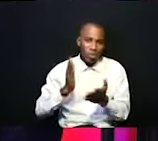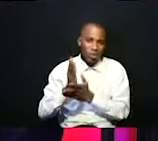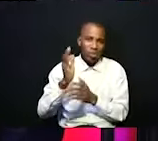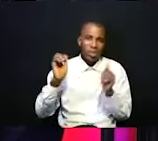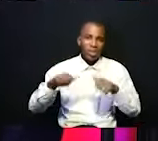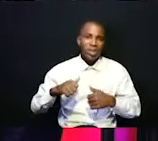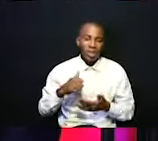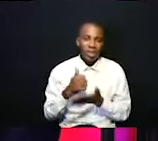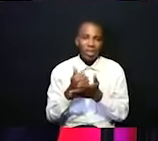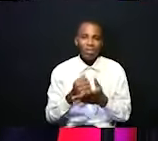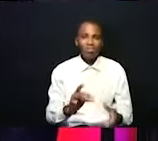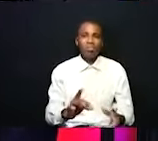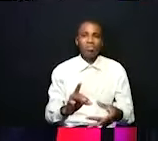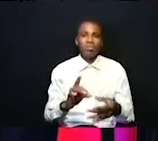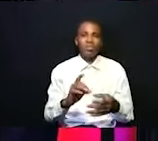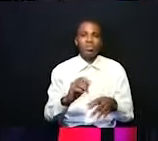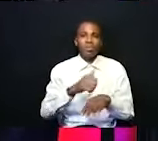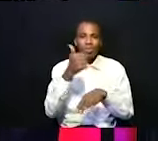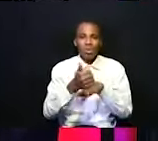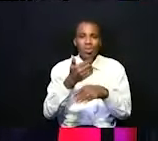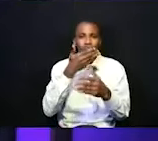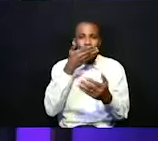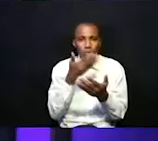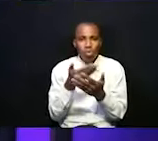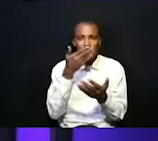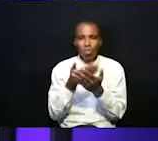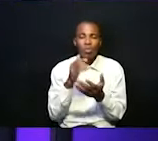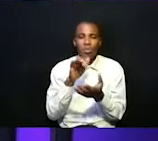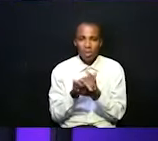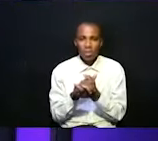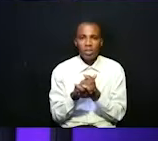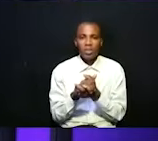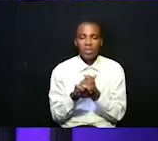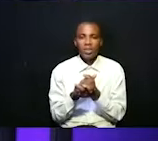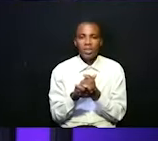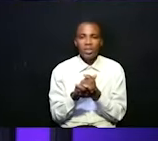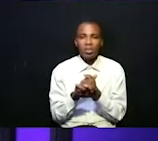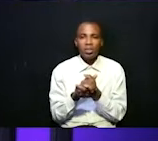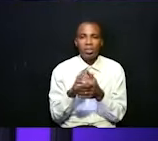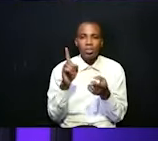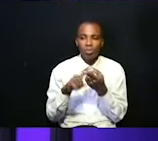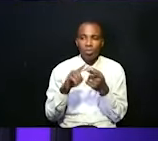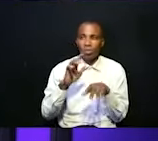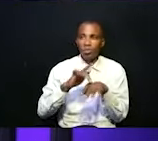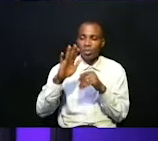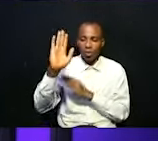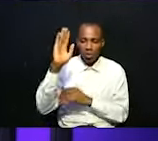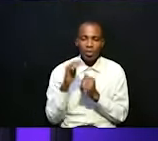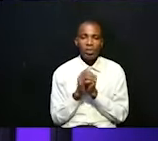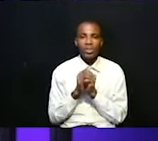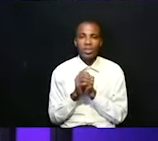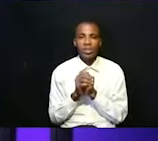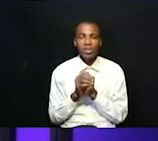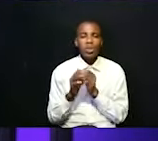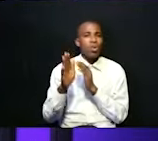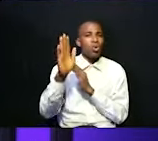marriages and beautiful families. Na ye si awari ni musia e den to his own glory. He's